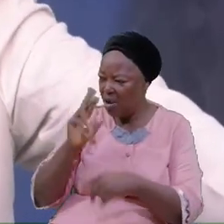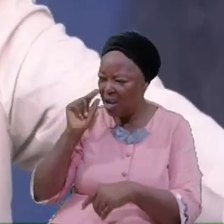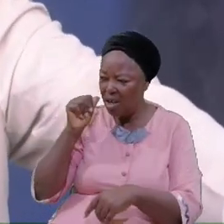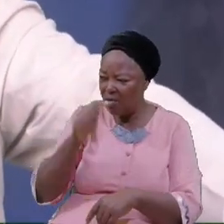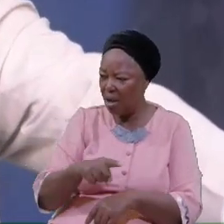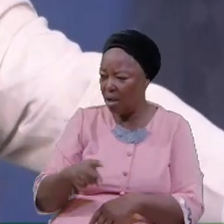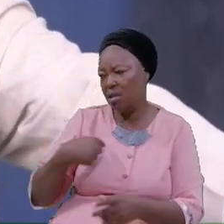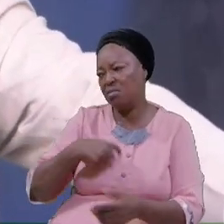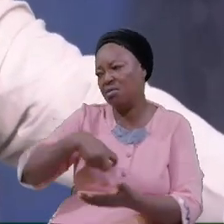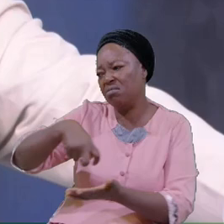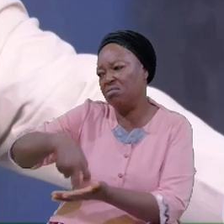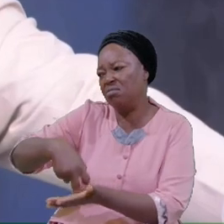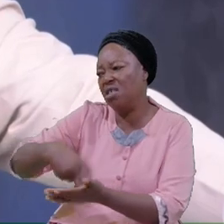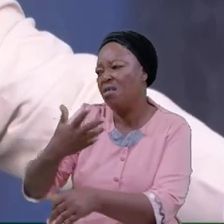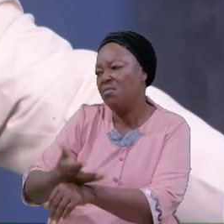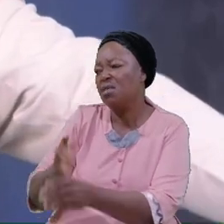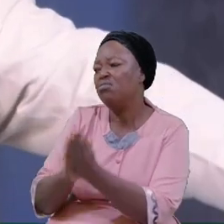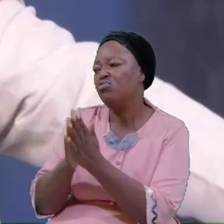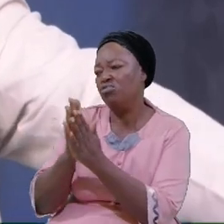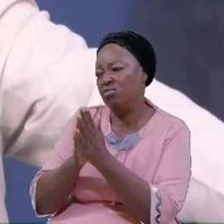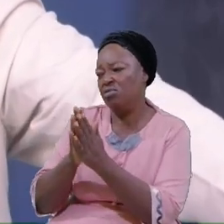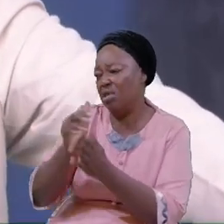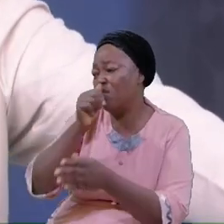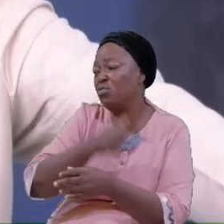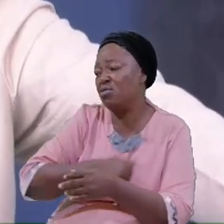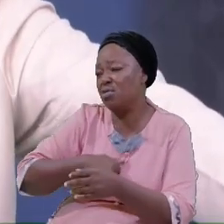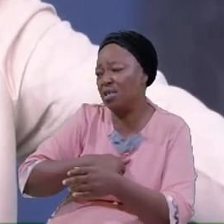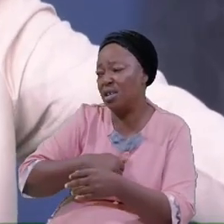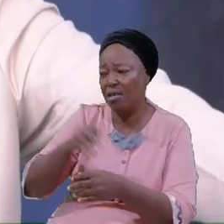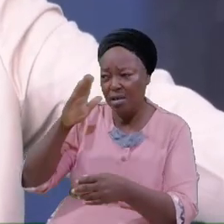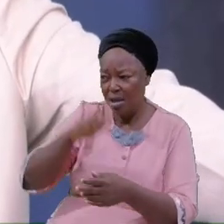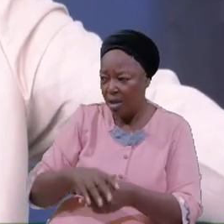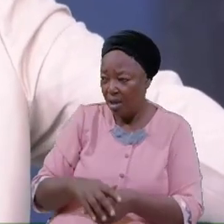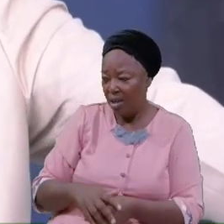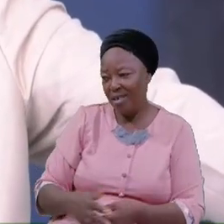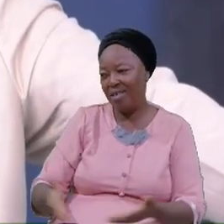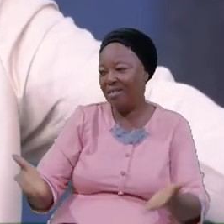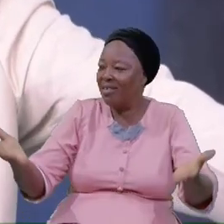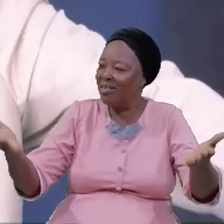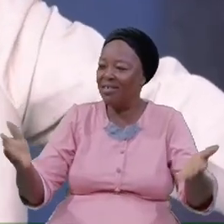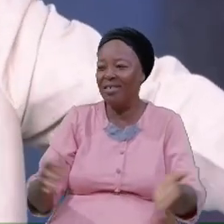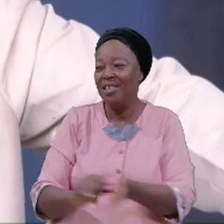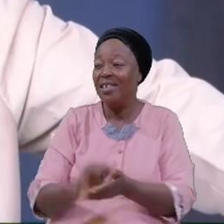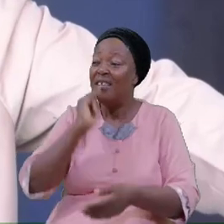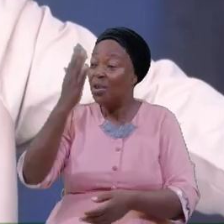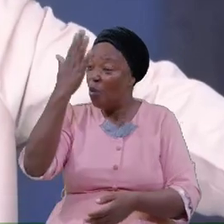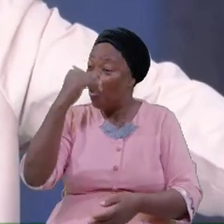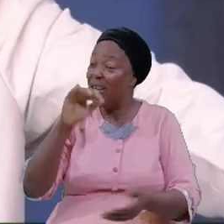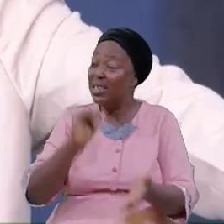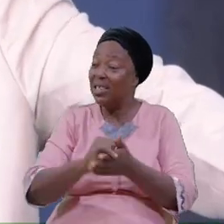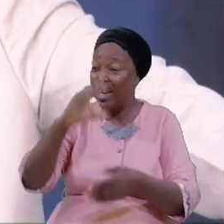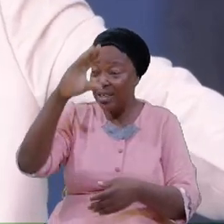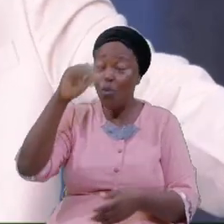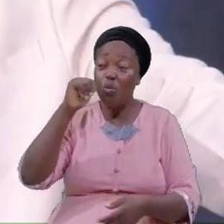and begged her. Je l'ai supplié. That's why you are in such a mess voilà in your family. Pourquoi tu es dans